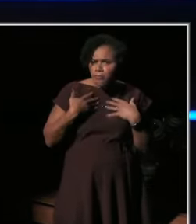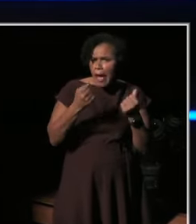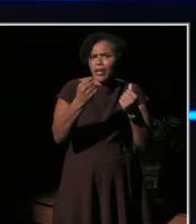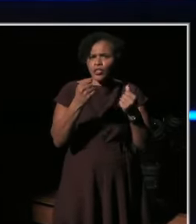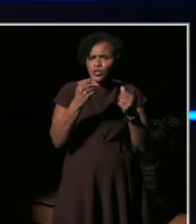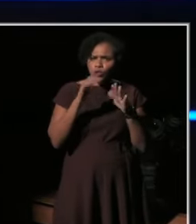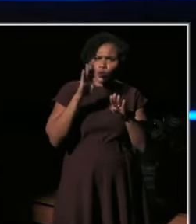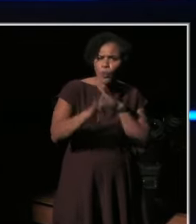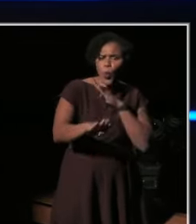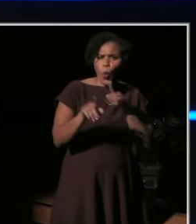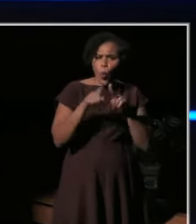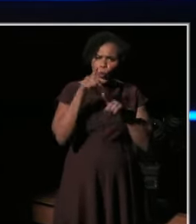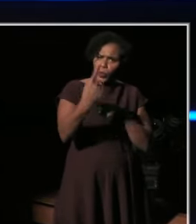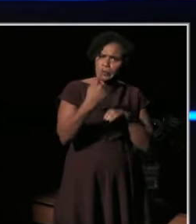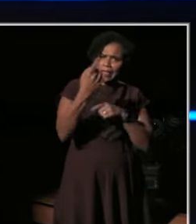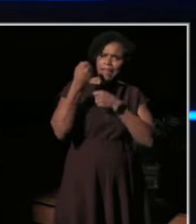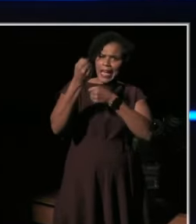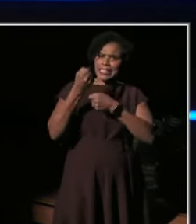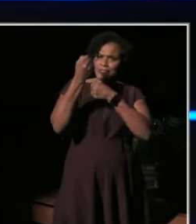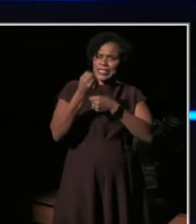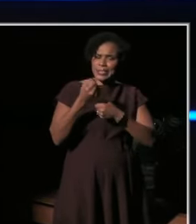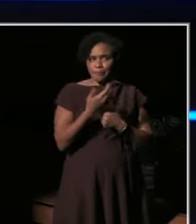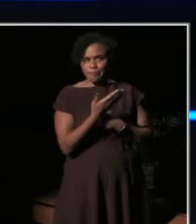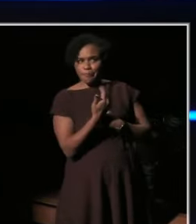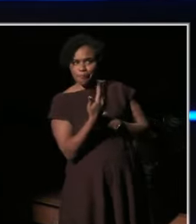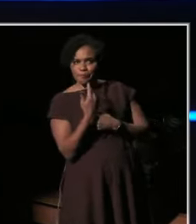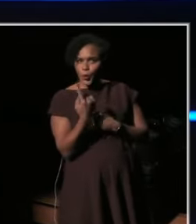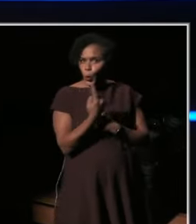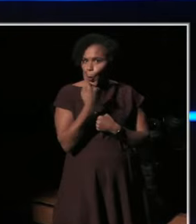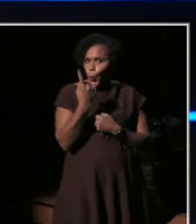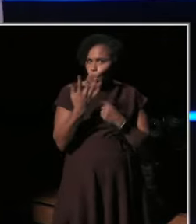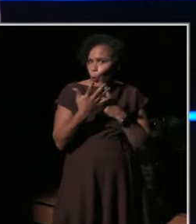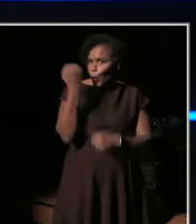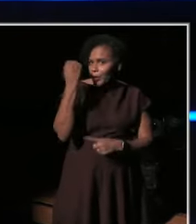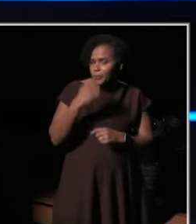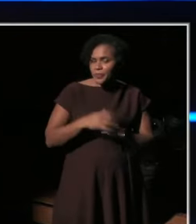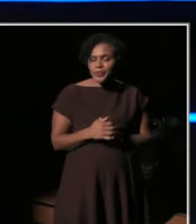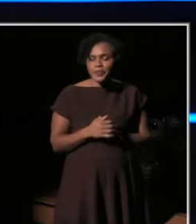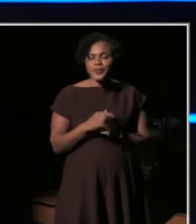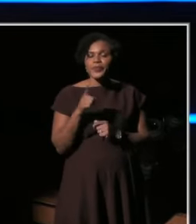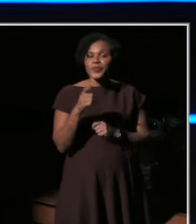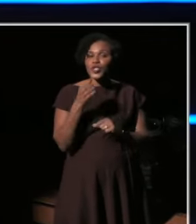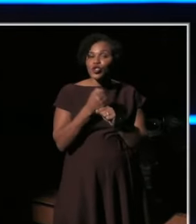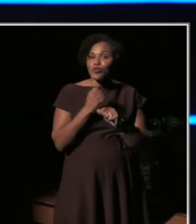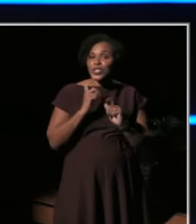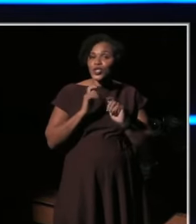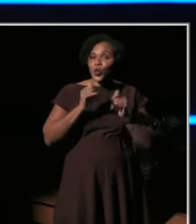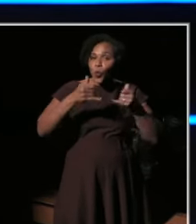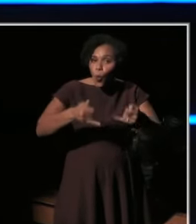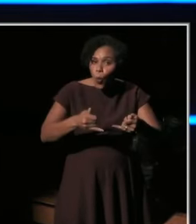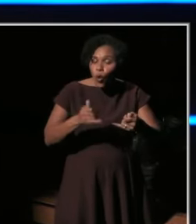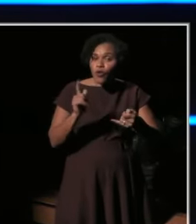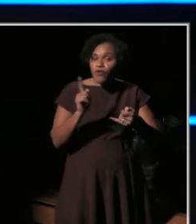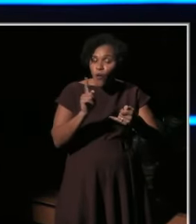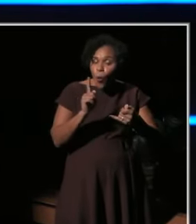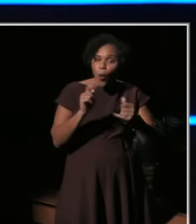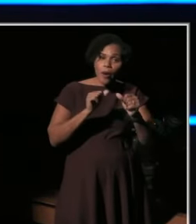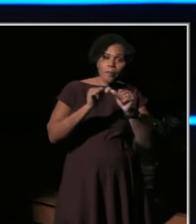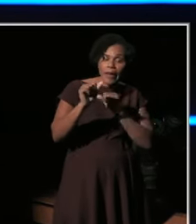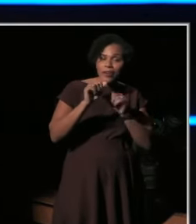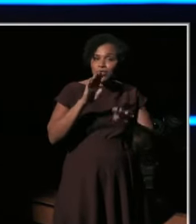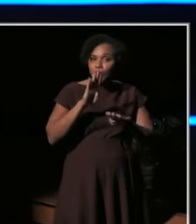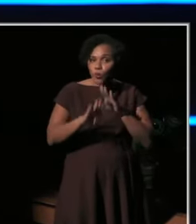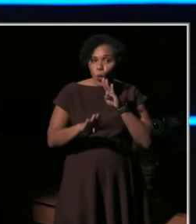activism. Bernadette, please tell us who the award goes to. The Grierson Award for Red Bull Studios' Best